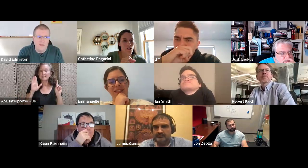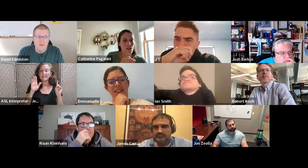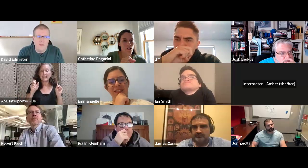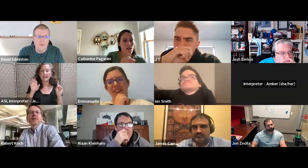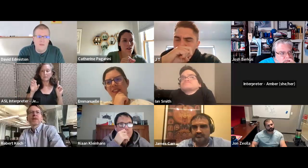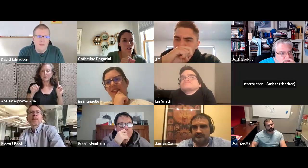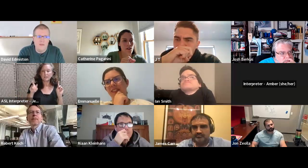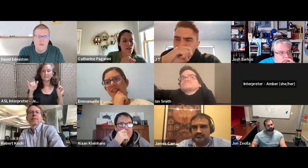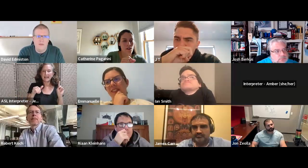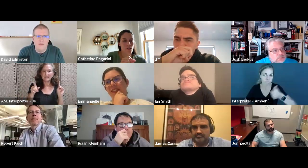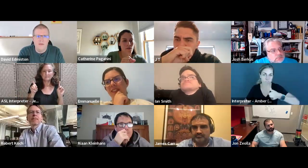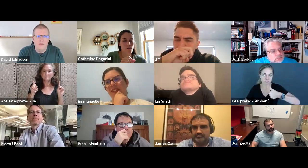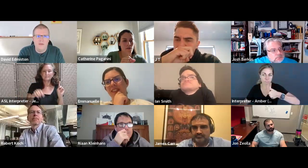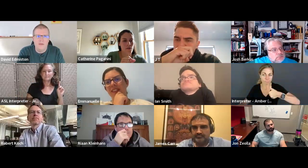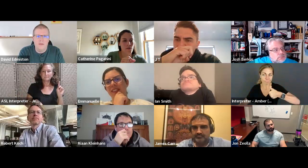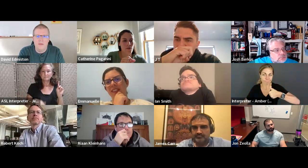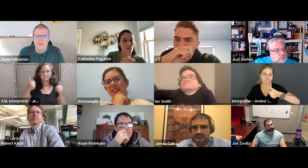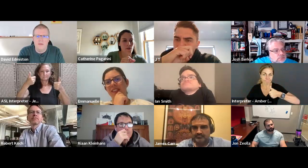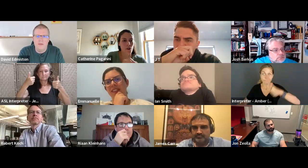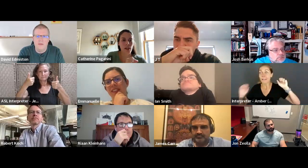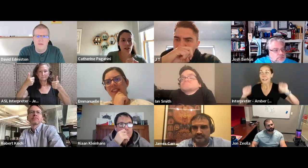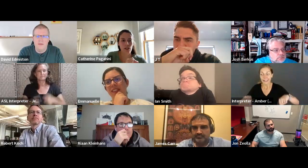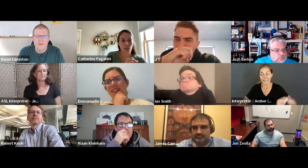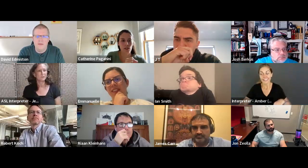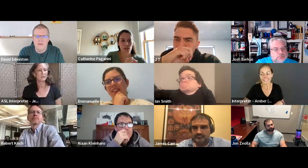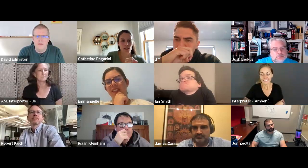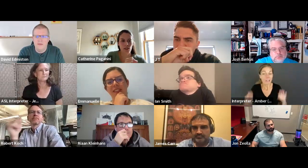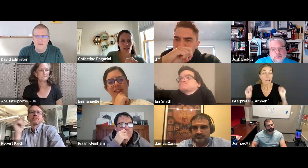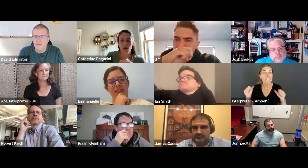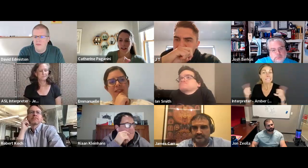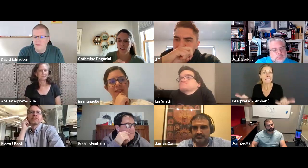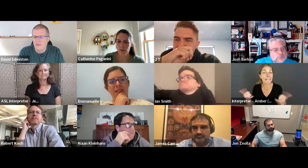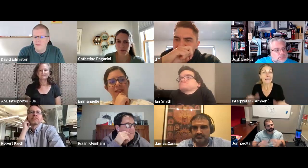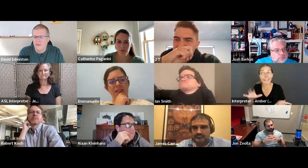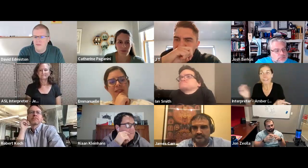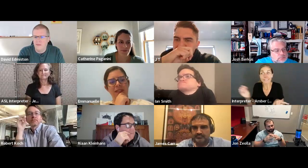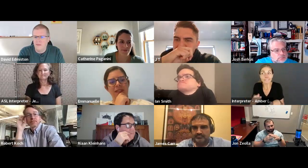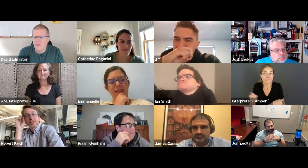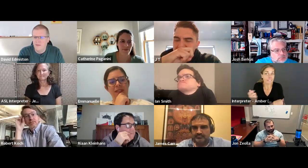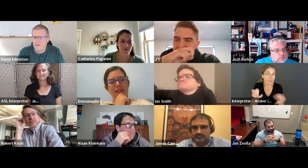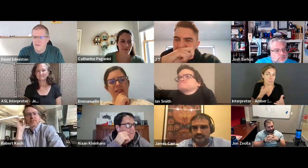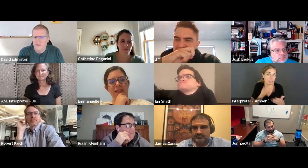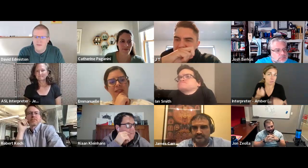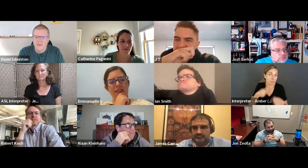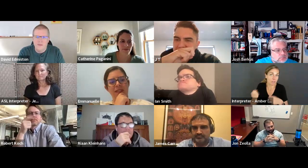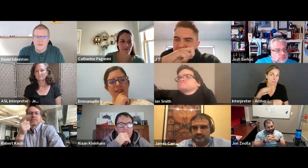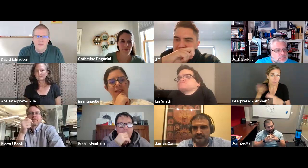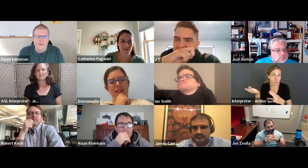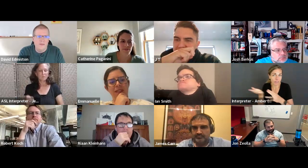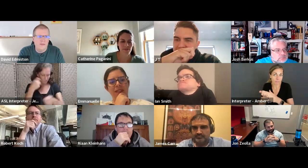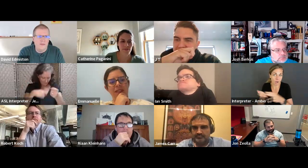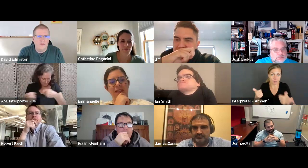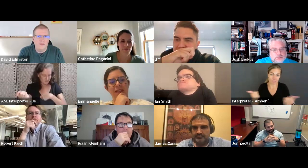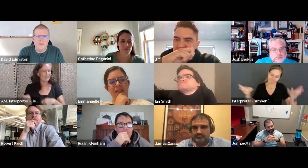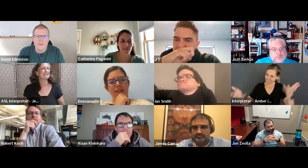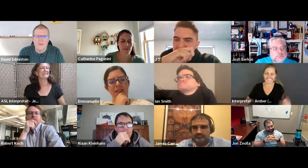I can stay. Amber, can you stay? Okay. Great, we're here. I can stay, and now's a good switch time since we